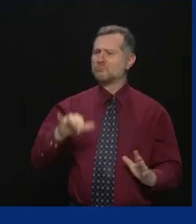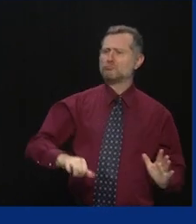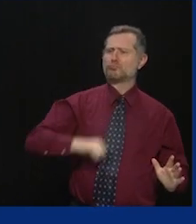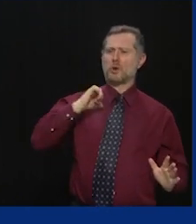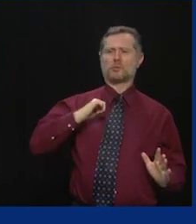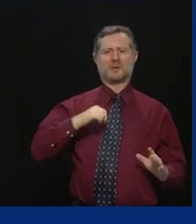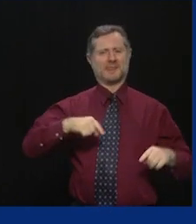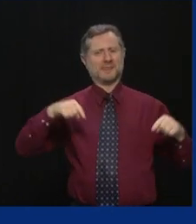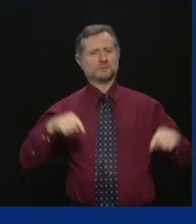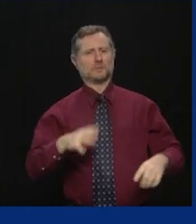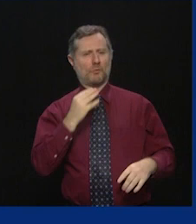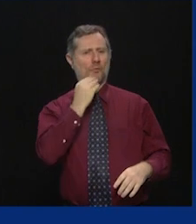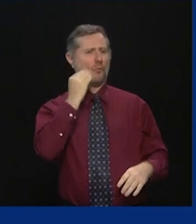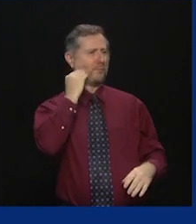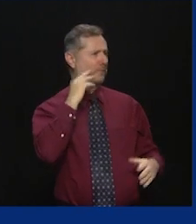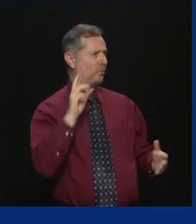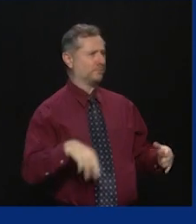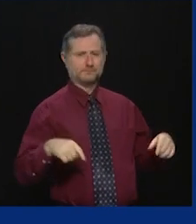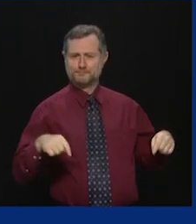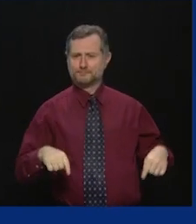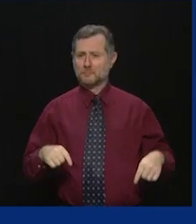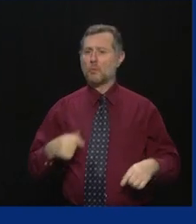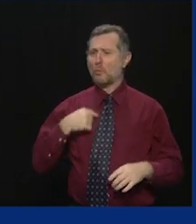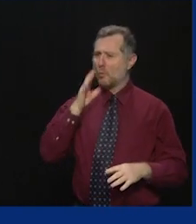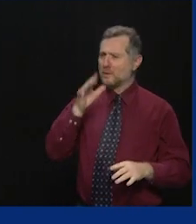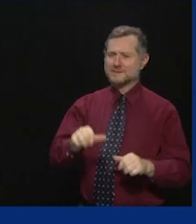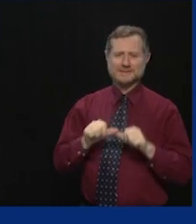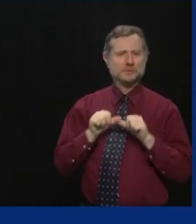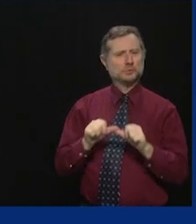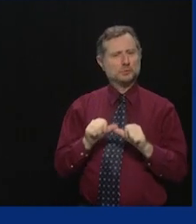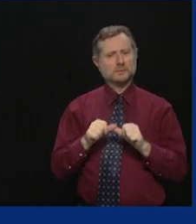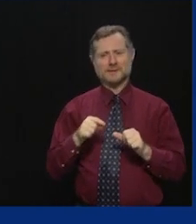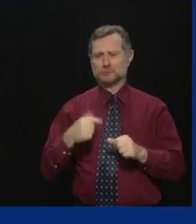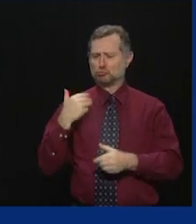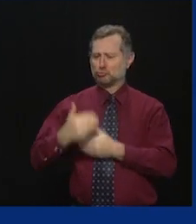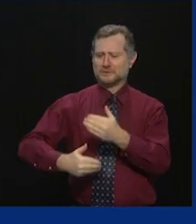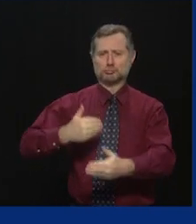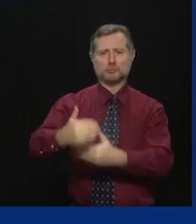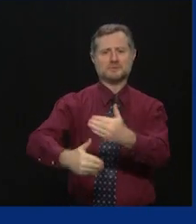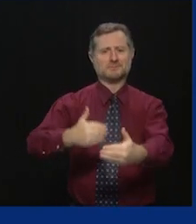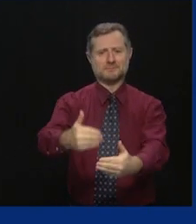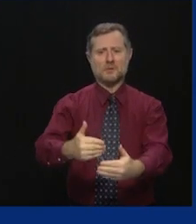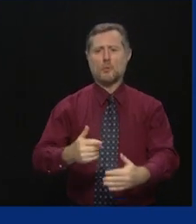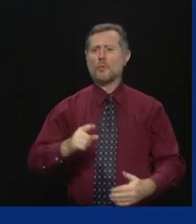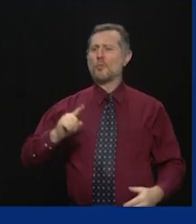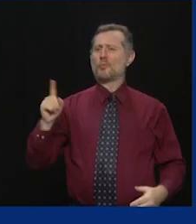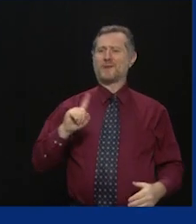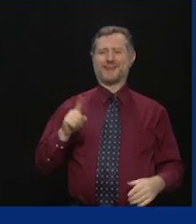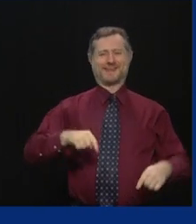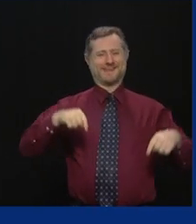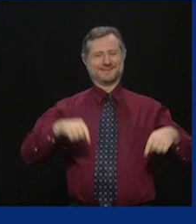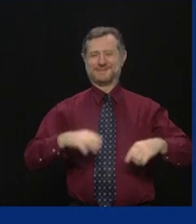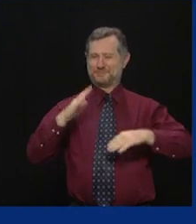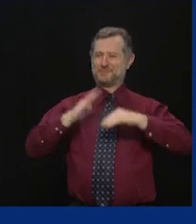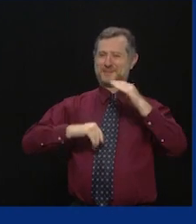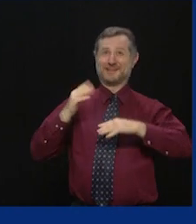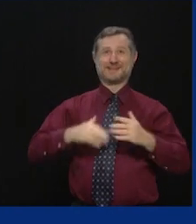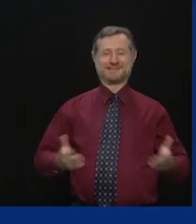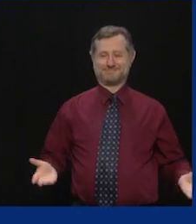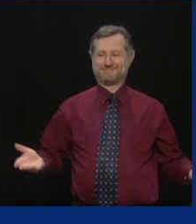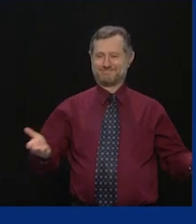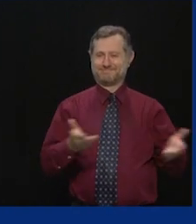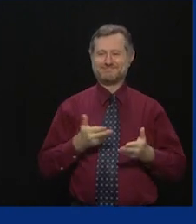to continue for generations in a building that Vinny Esposito says is the coolest building in